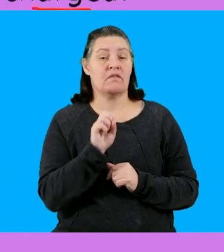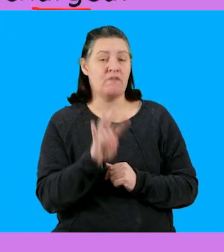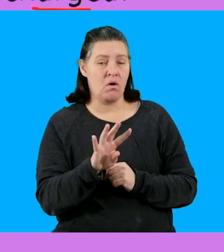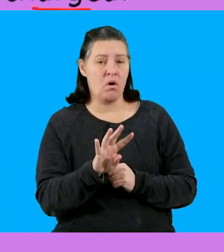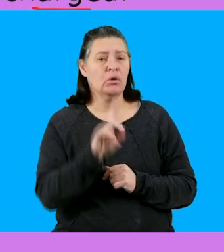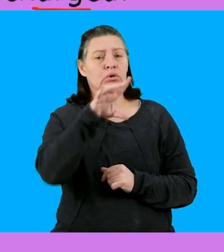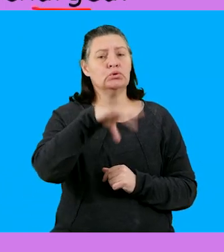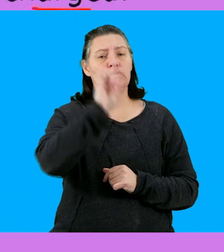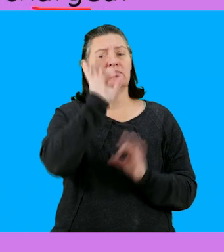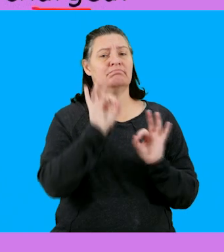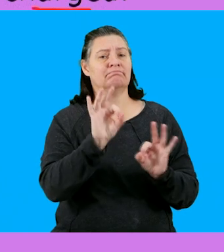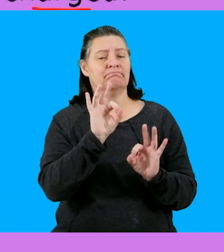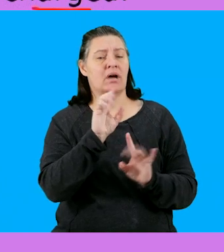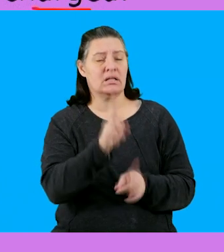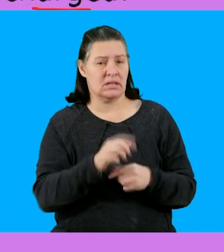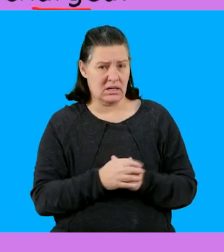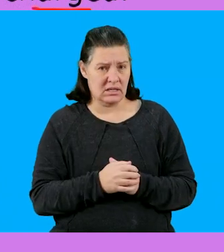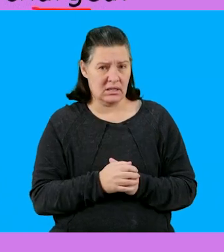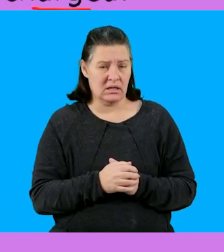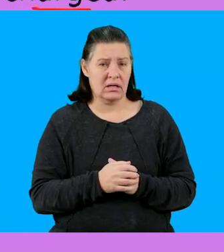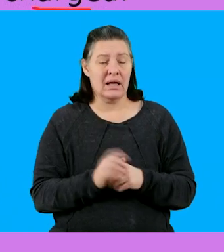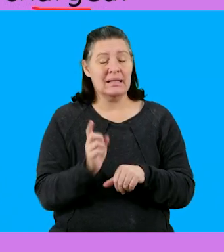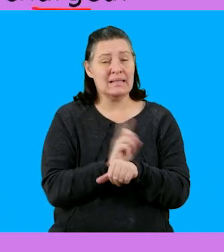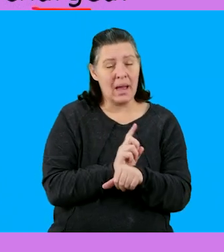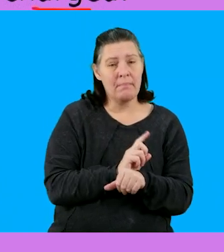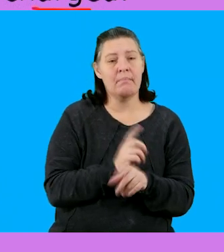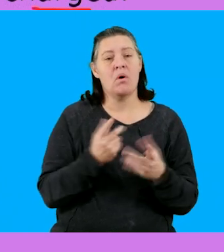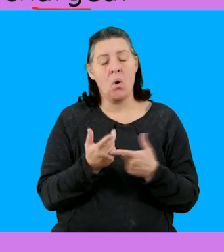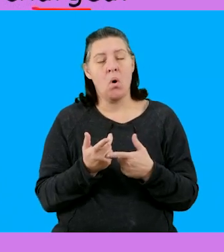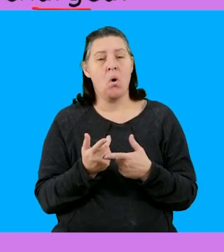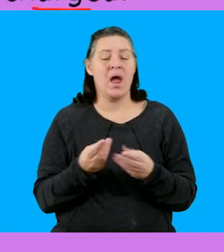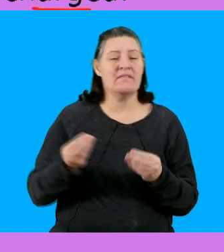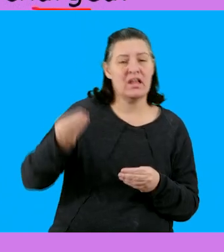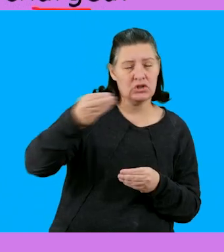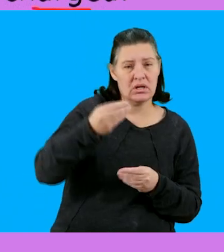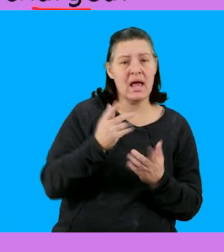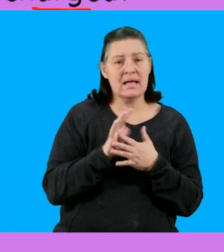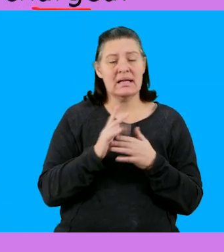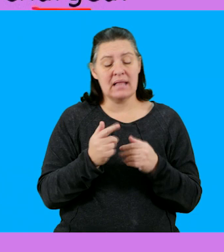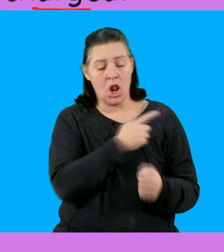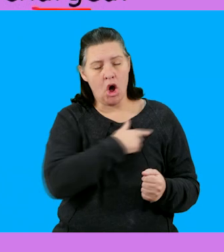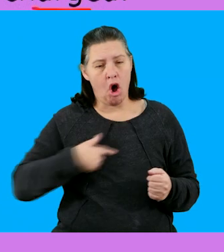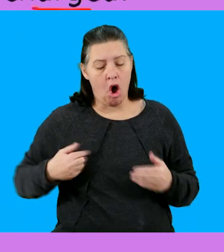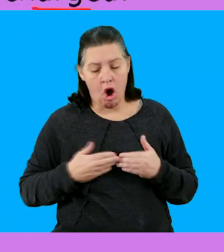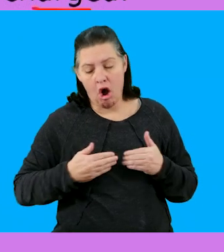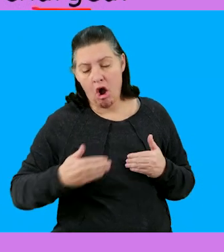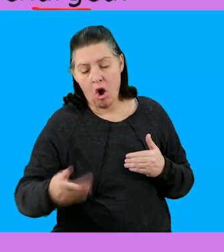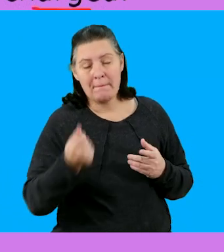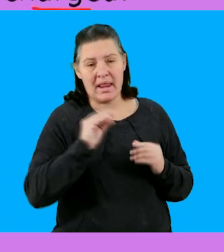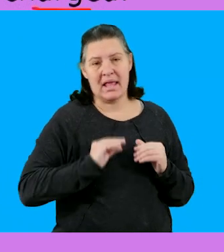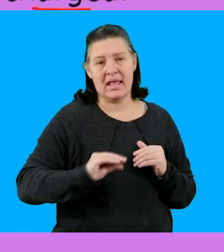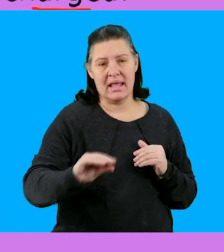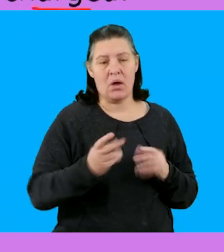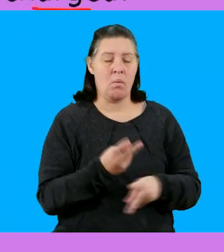4, choose the correct answer. The period or initial amount or inflation is the length of time that the money